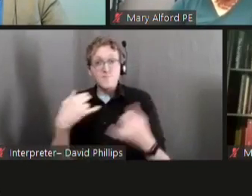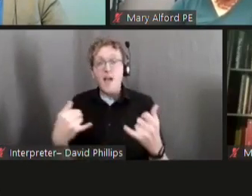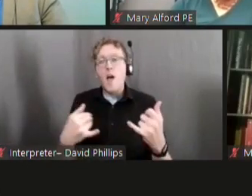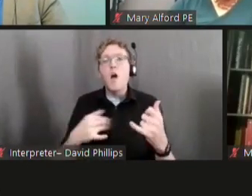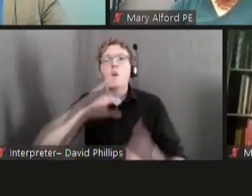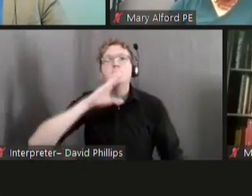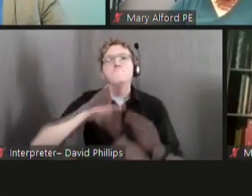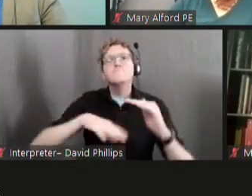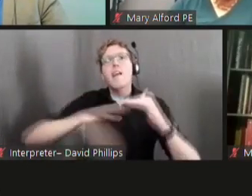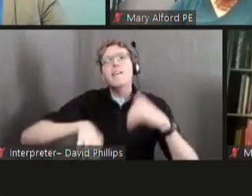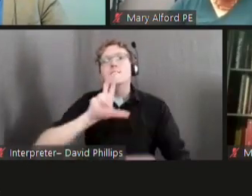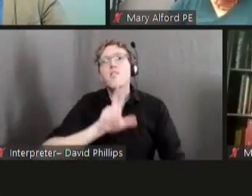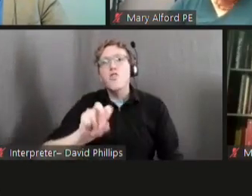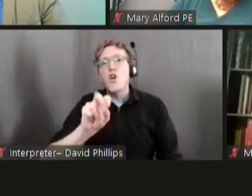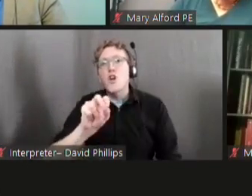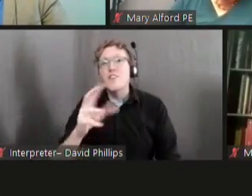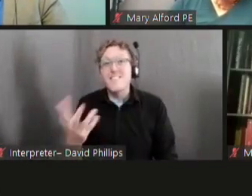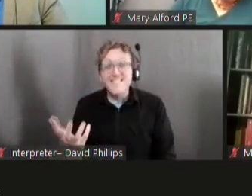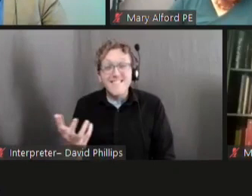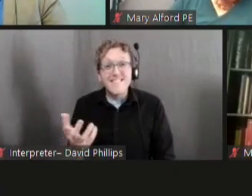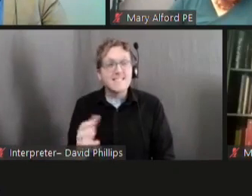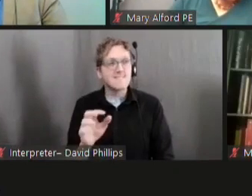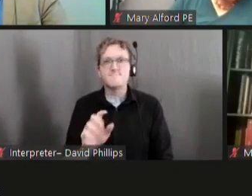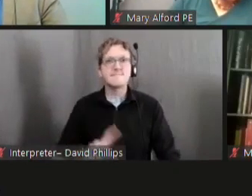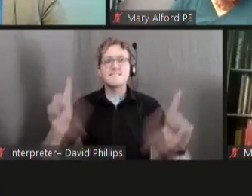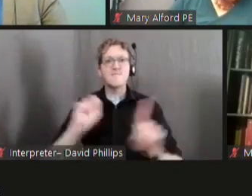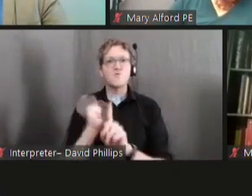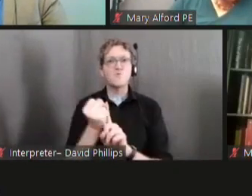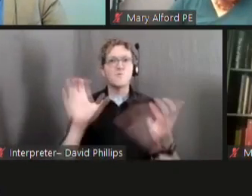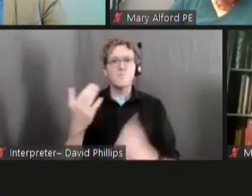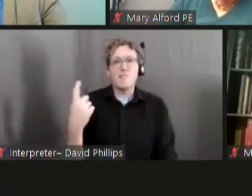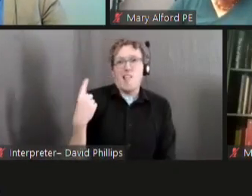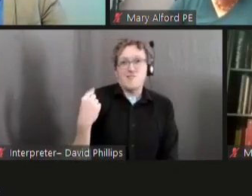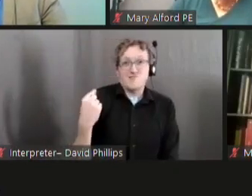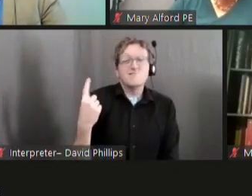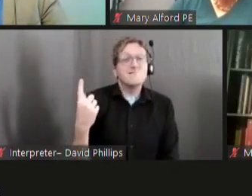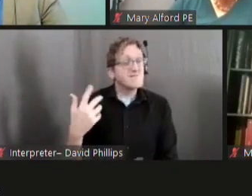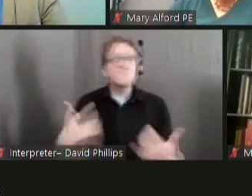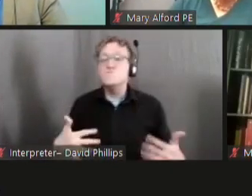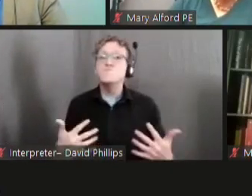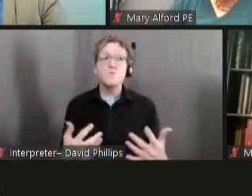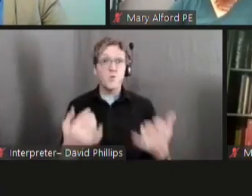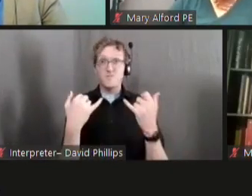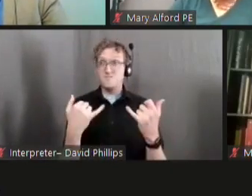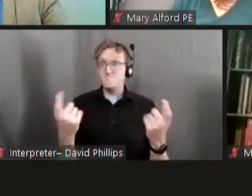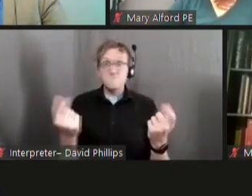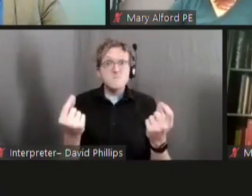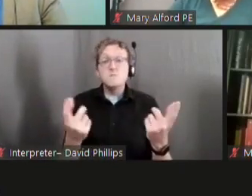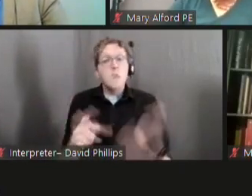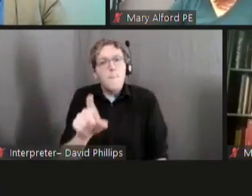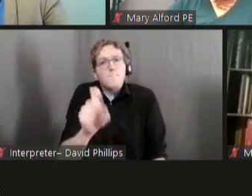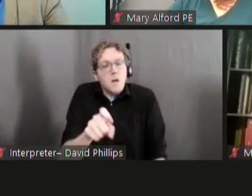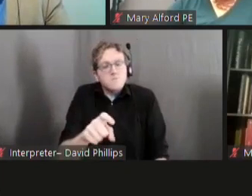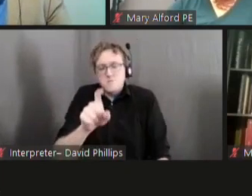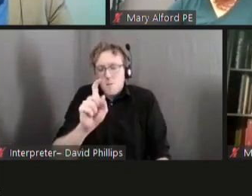younger. This is very different than the situation was a year ago. So again, I think that what we need to do at this stage, absolutely, positively,